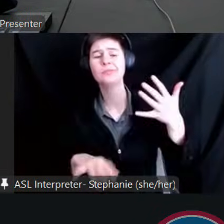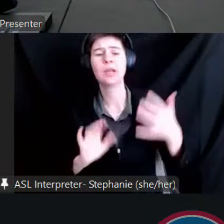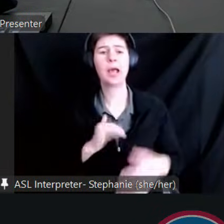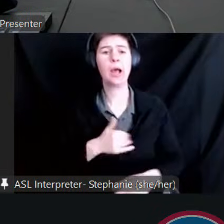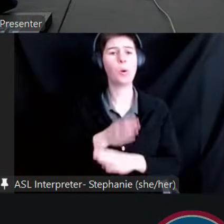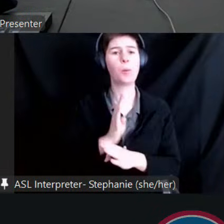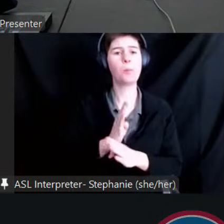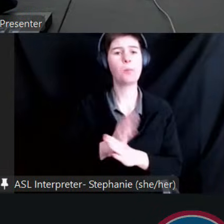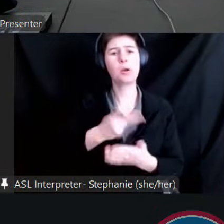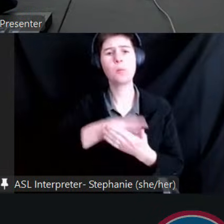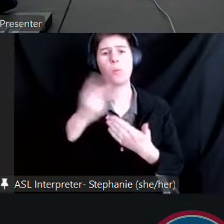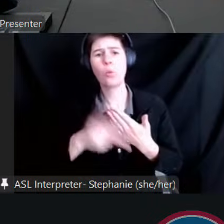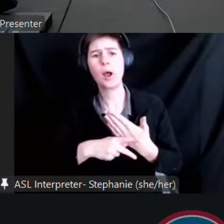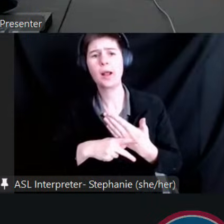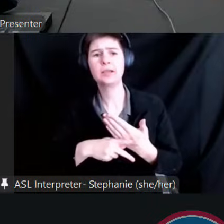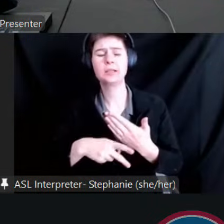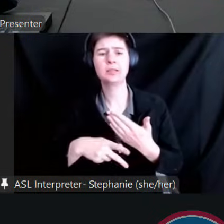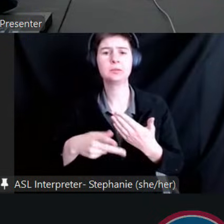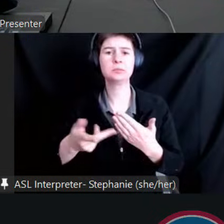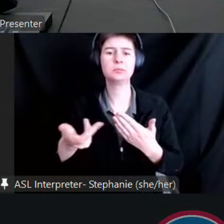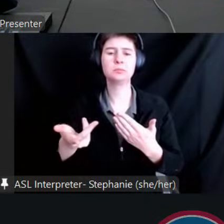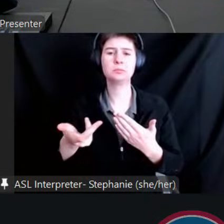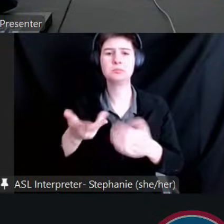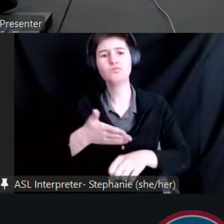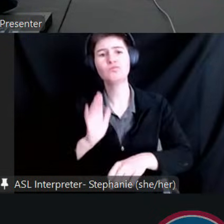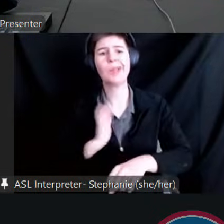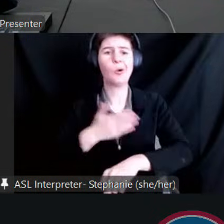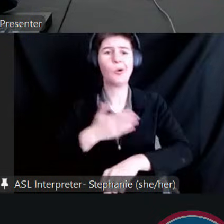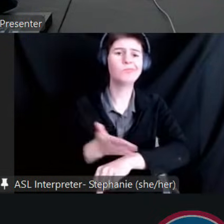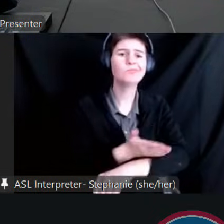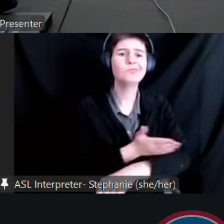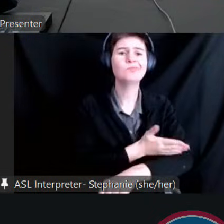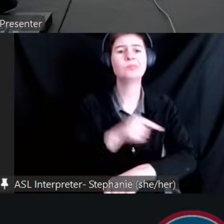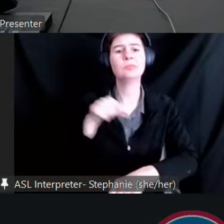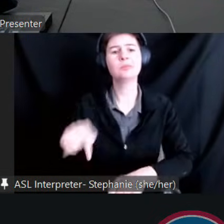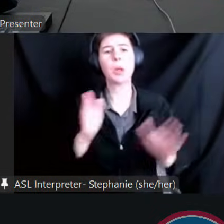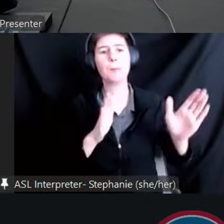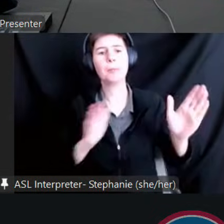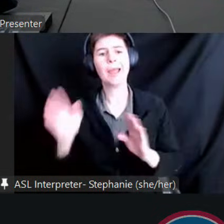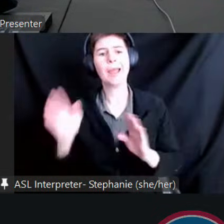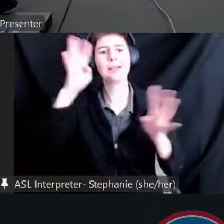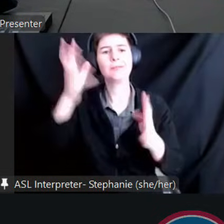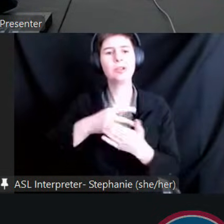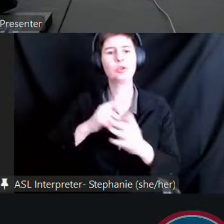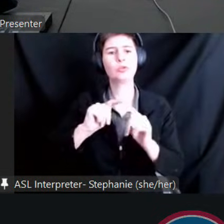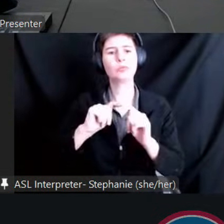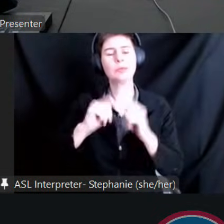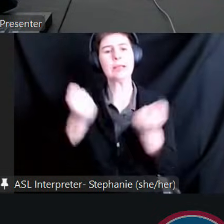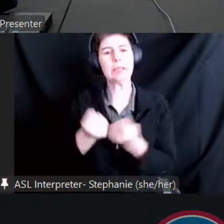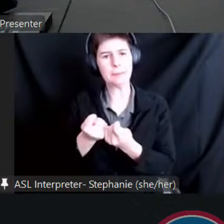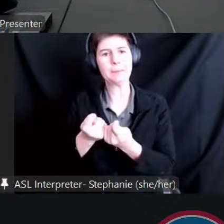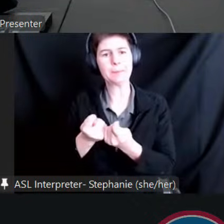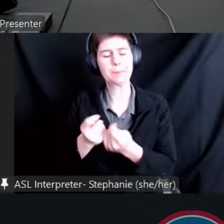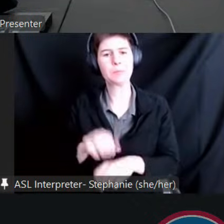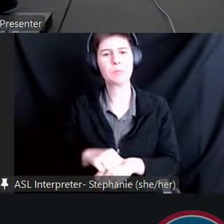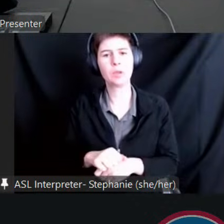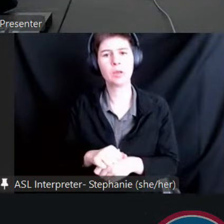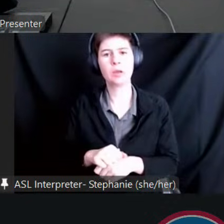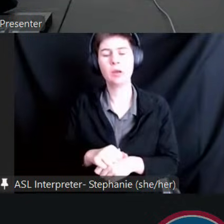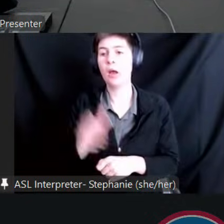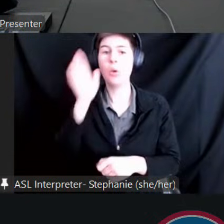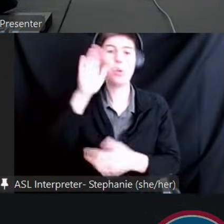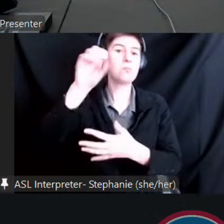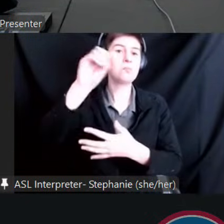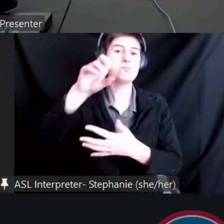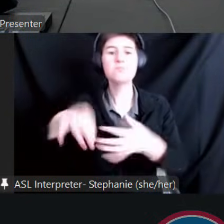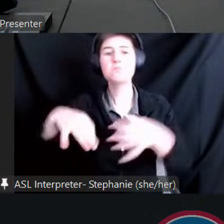working on in the planning and innovation department that my team is involved with. I'll kind of run through and then open it up